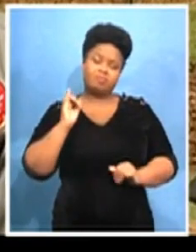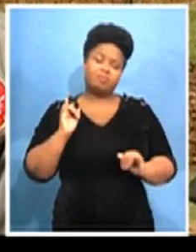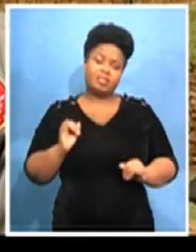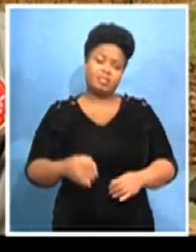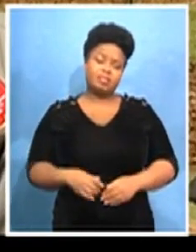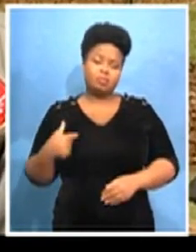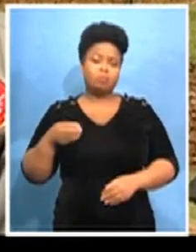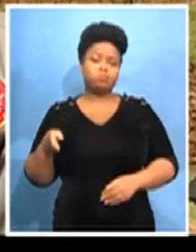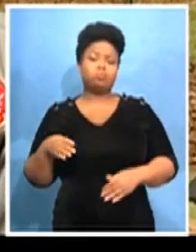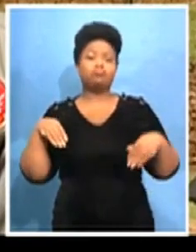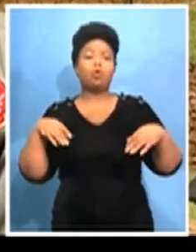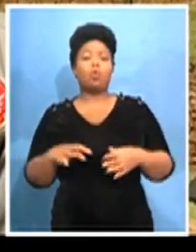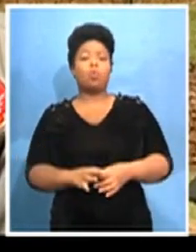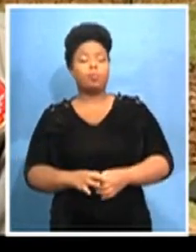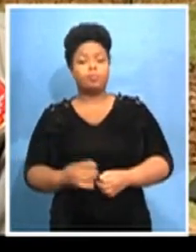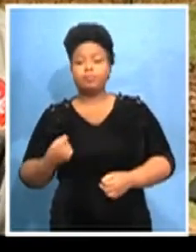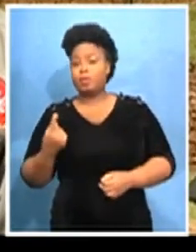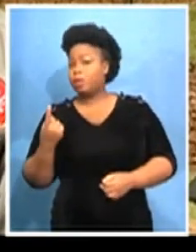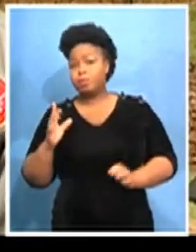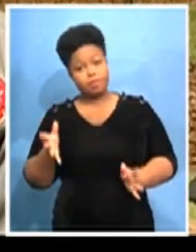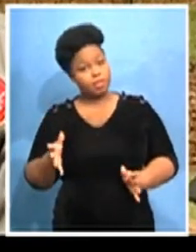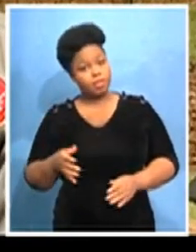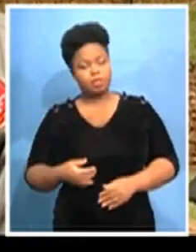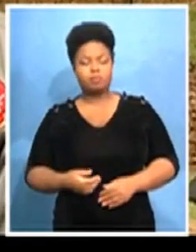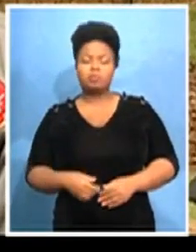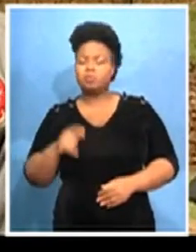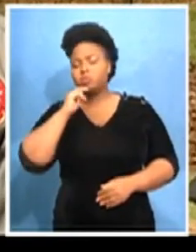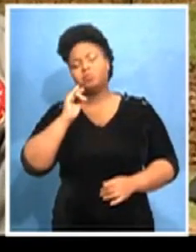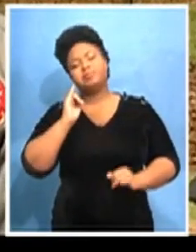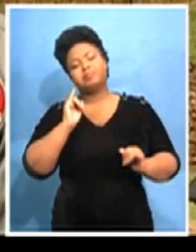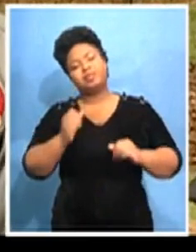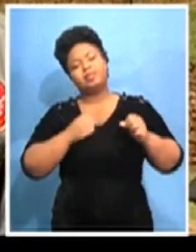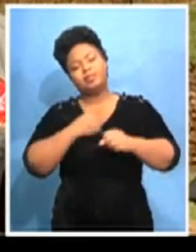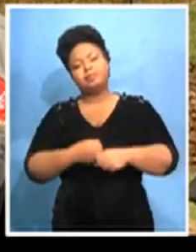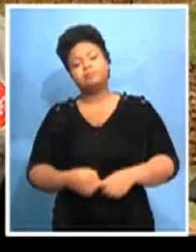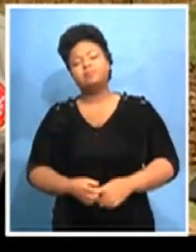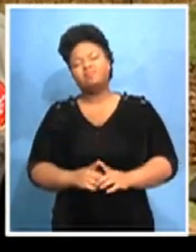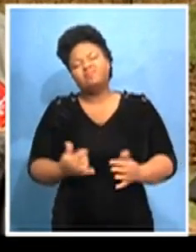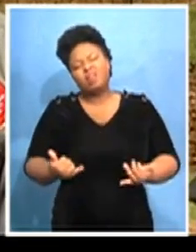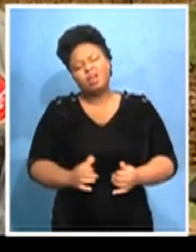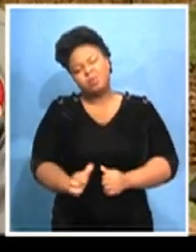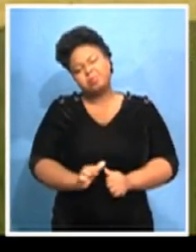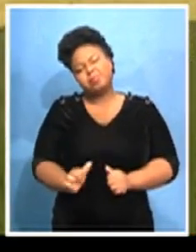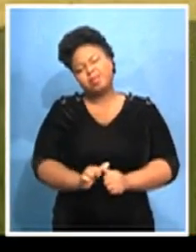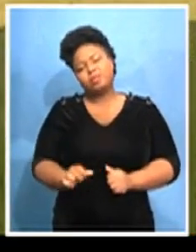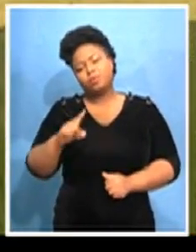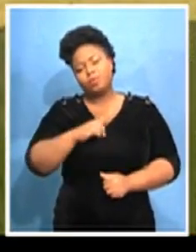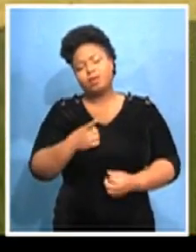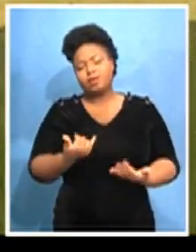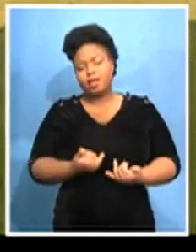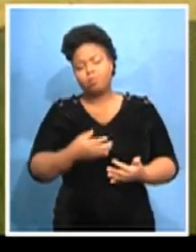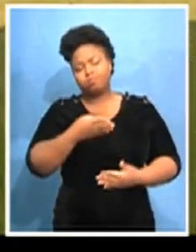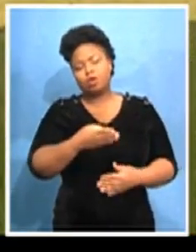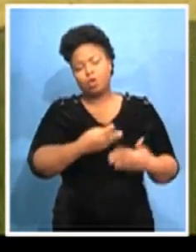but it was a rough year for all of us. But now it's much better because I get something so that I can feed my family.